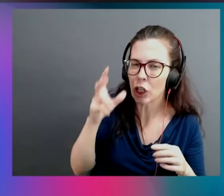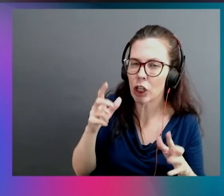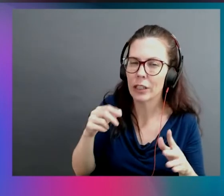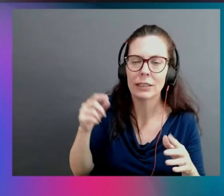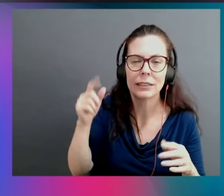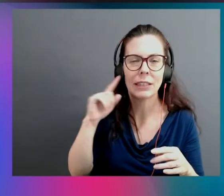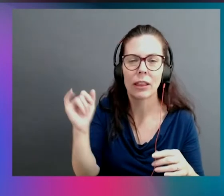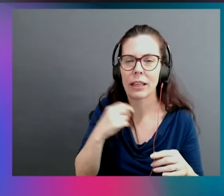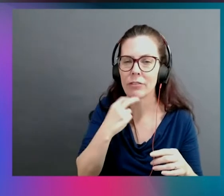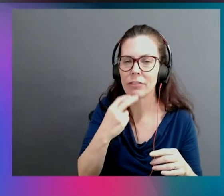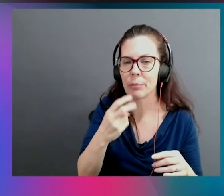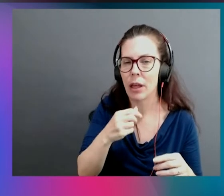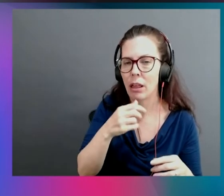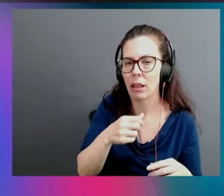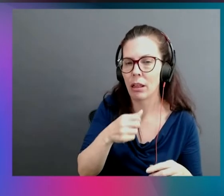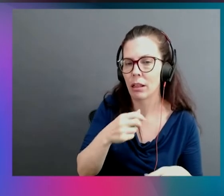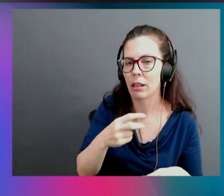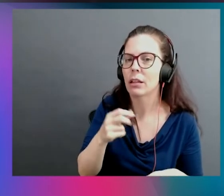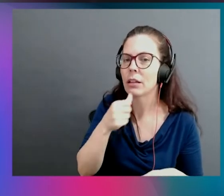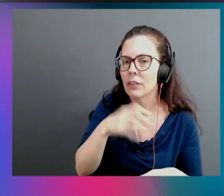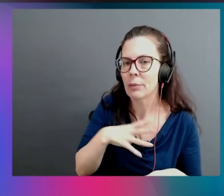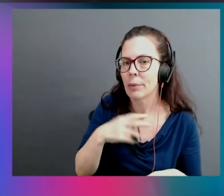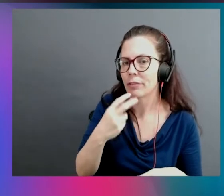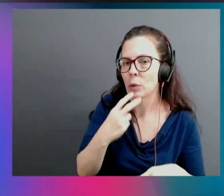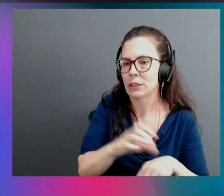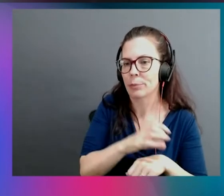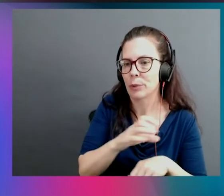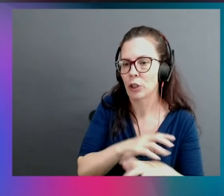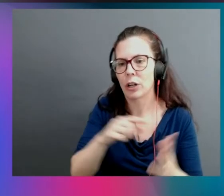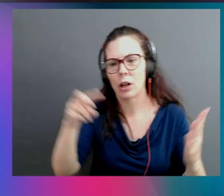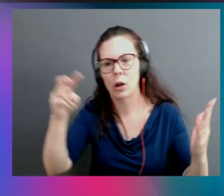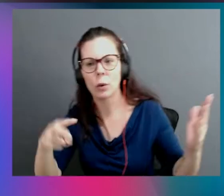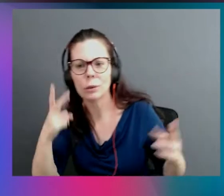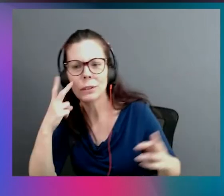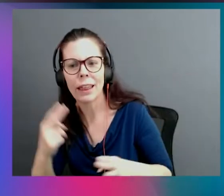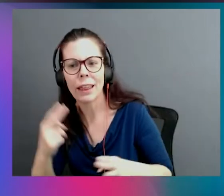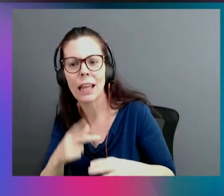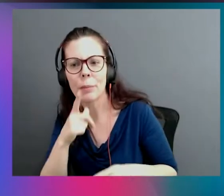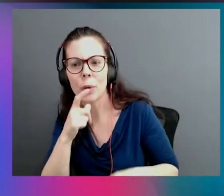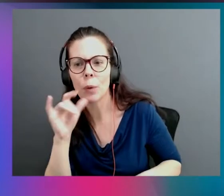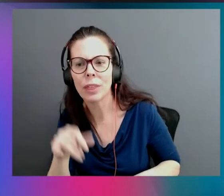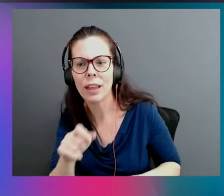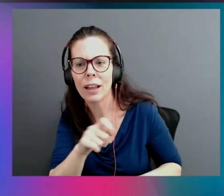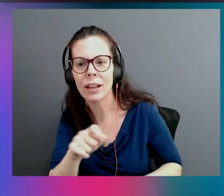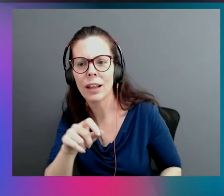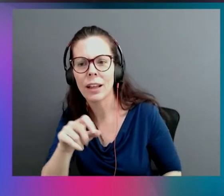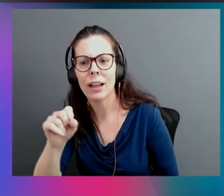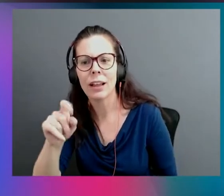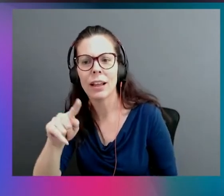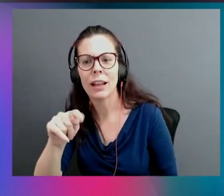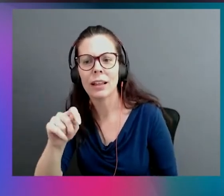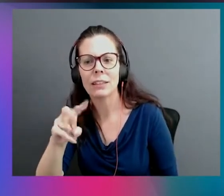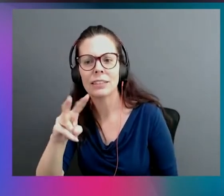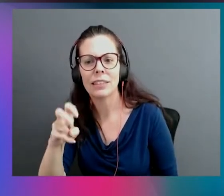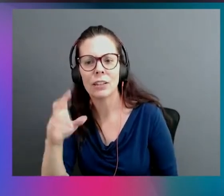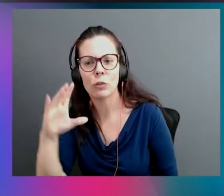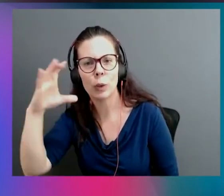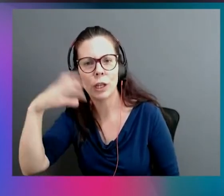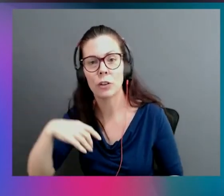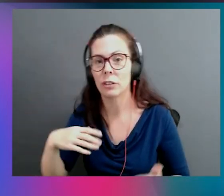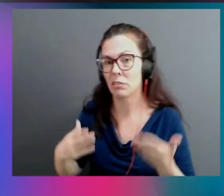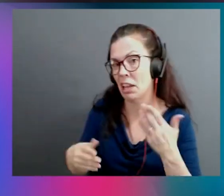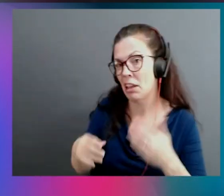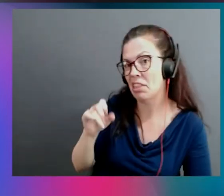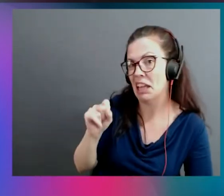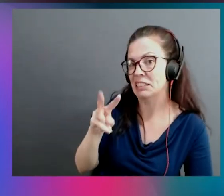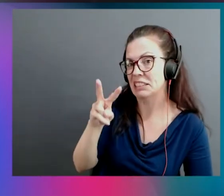Oh, how weird! What is that name at the bottom there? Yeah. Who's that? Dash Steve. Ah. Okay, weird. Apparently he's at Remars as well. So All